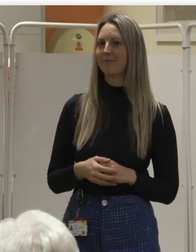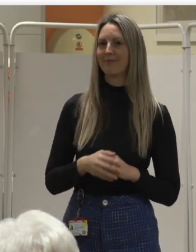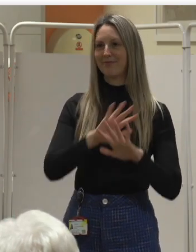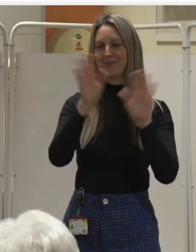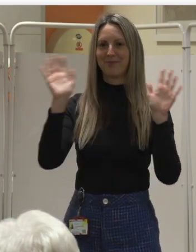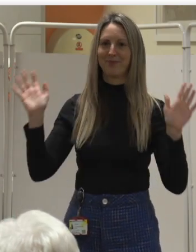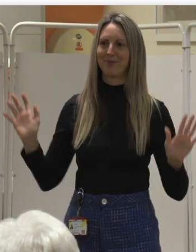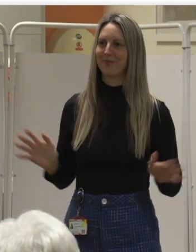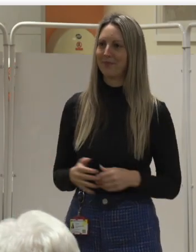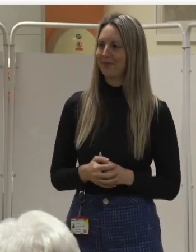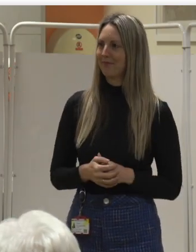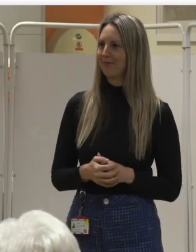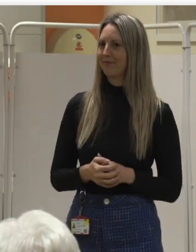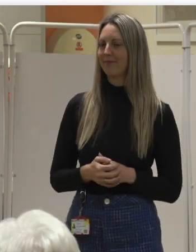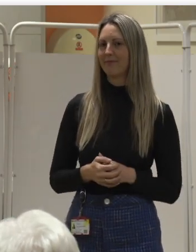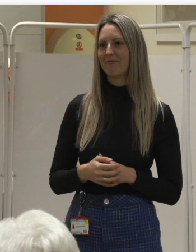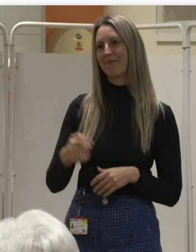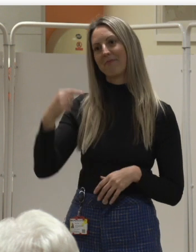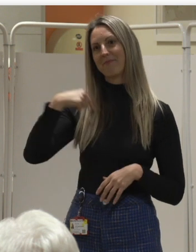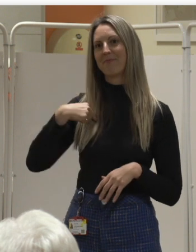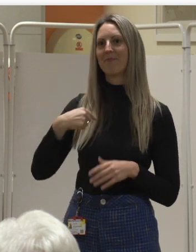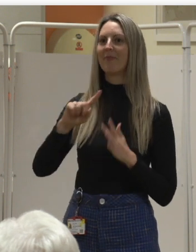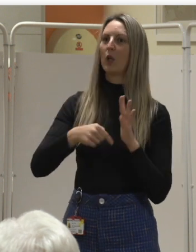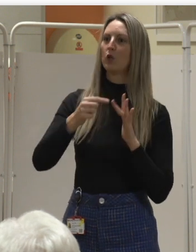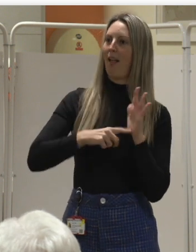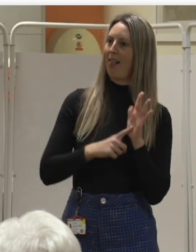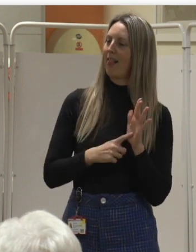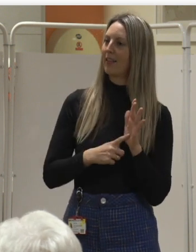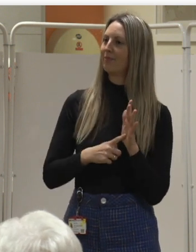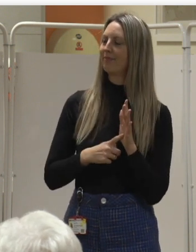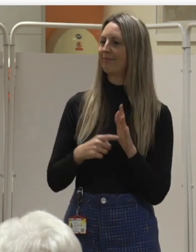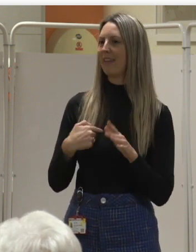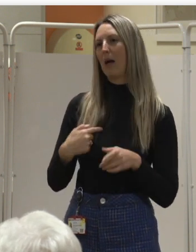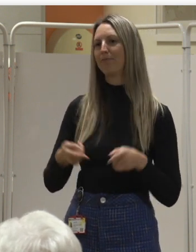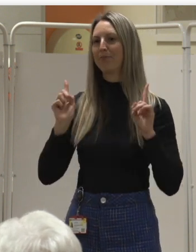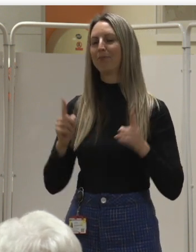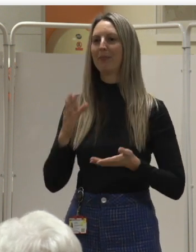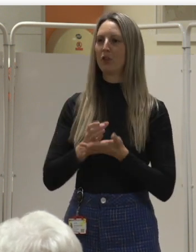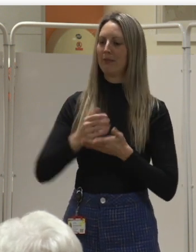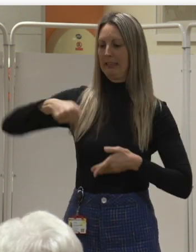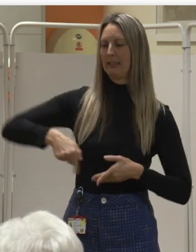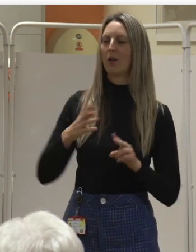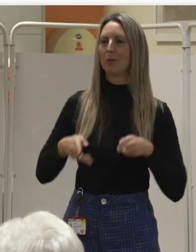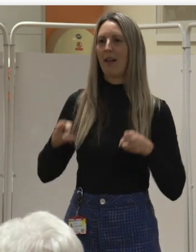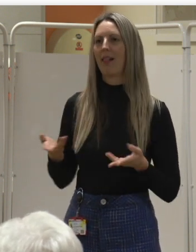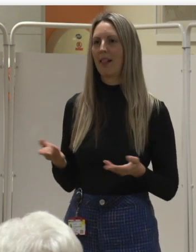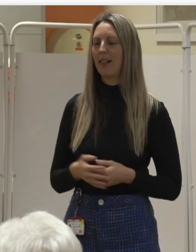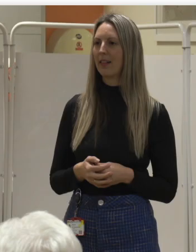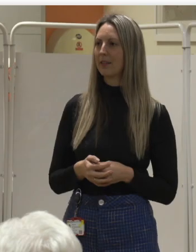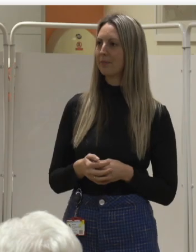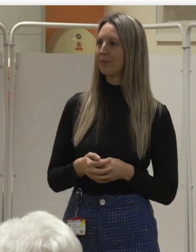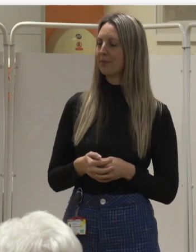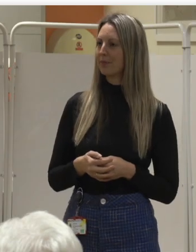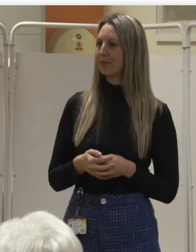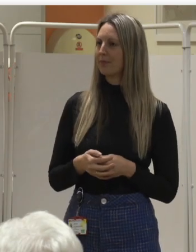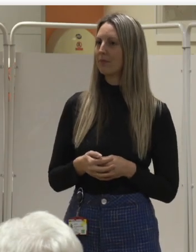Hello everyone, as Val says, I'm Jill Matthews. I head up Derby and Burton Hospitals charity, and I just want to spend a couple of minutes today telling you a